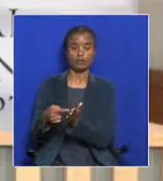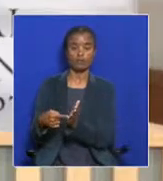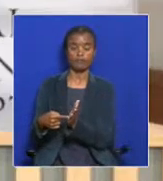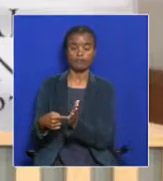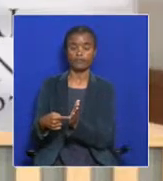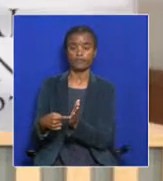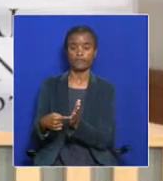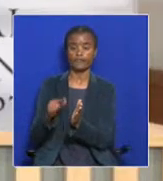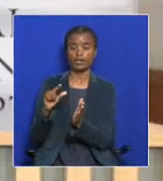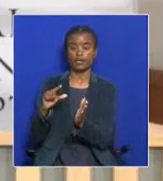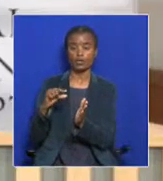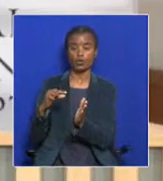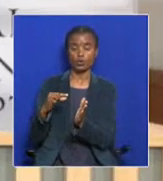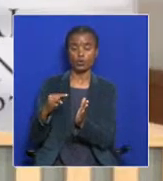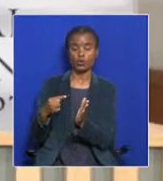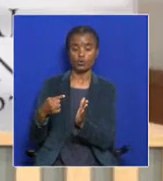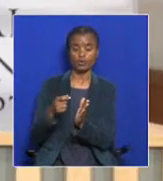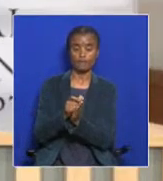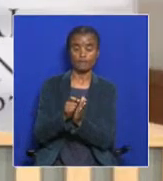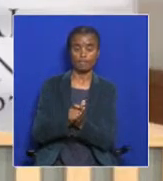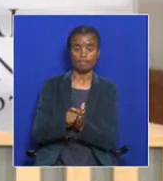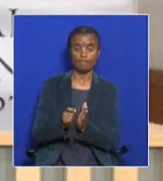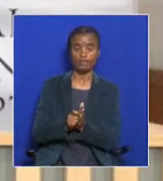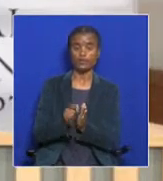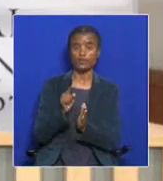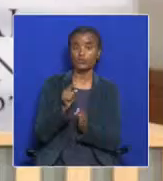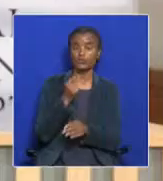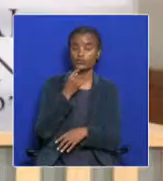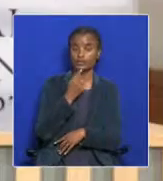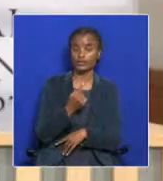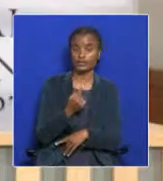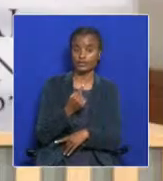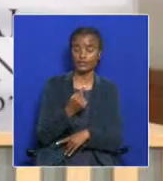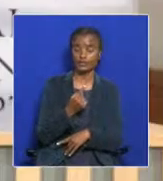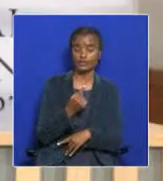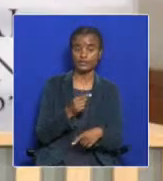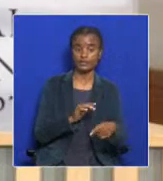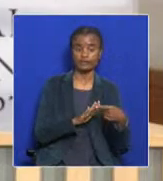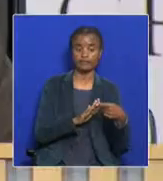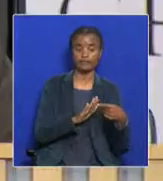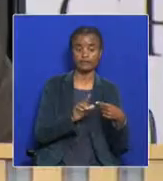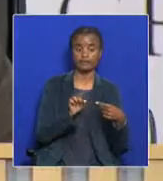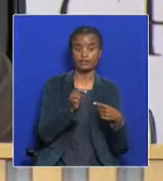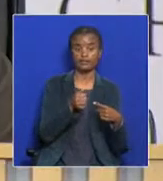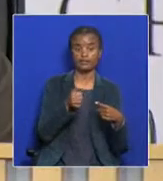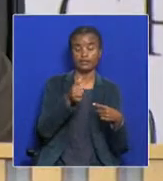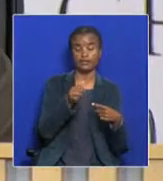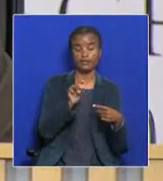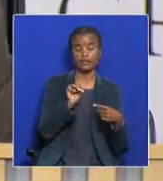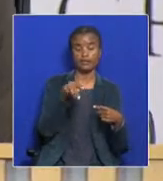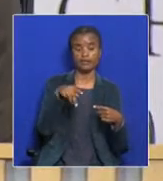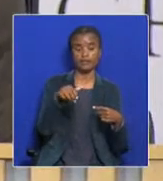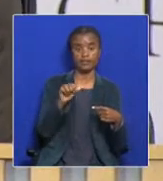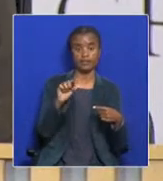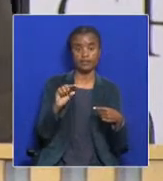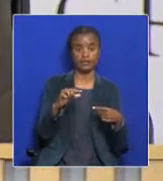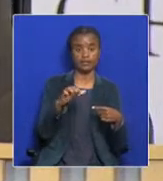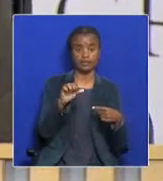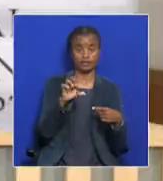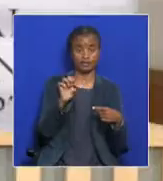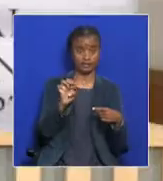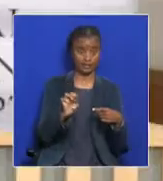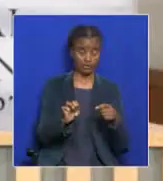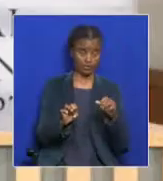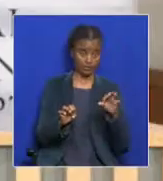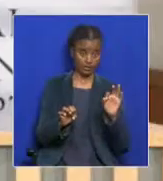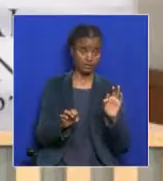completed, you said firstly it was by Warrant Officer Mpangase, correct? Yes, that's correct. And you said you did